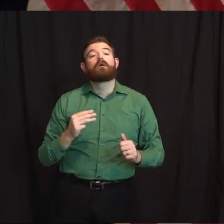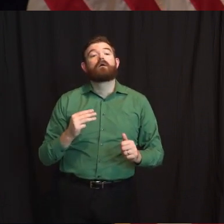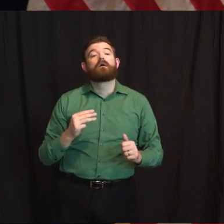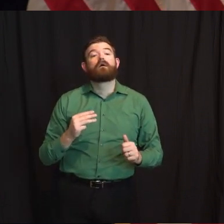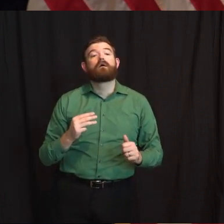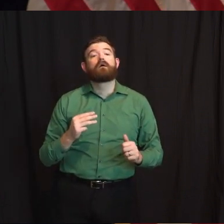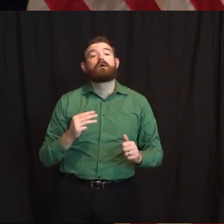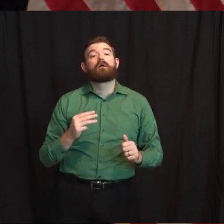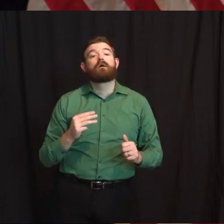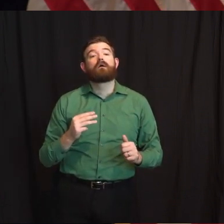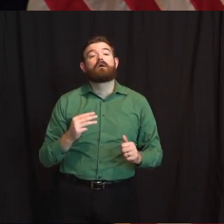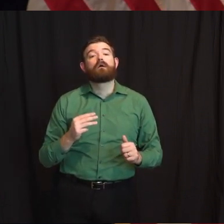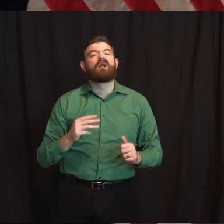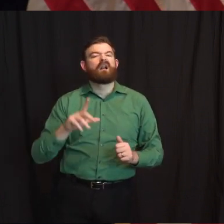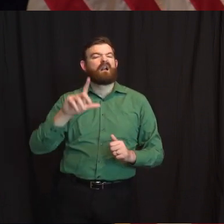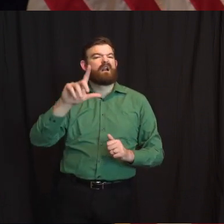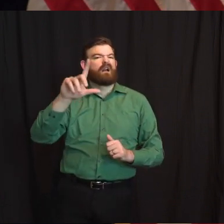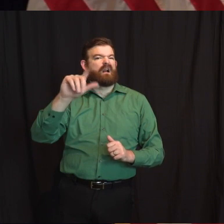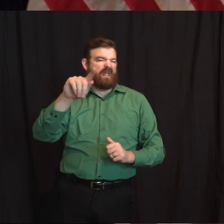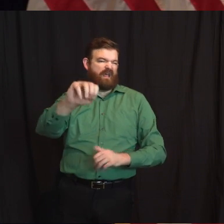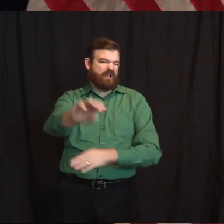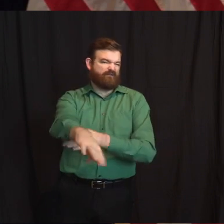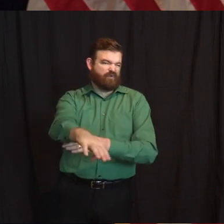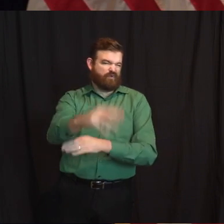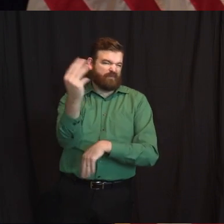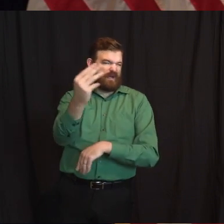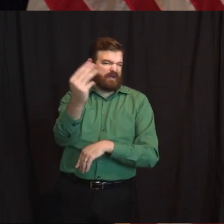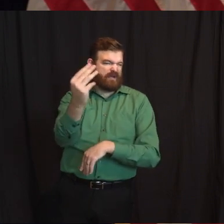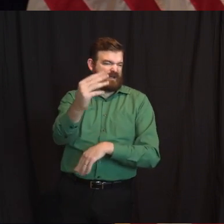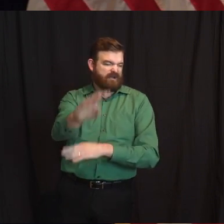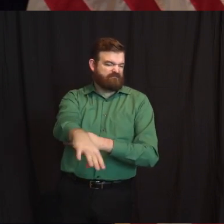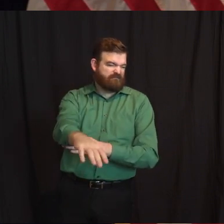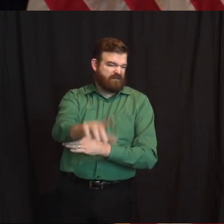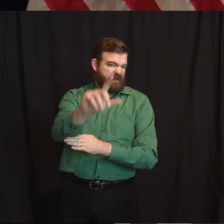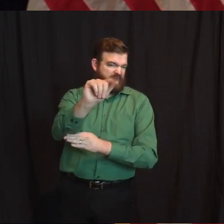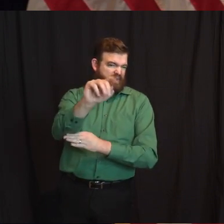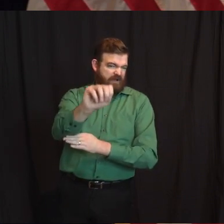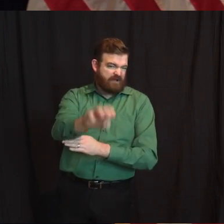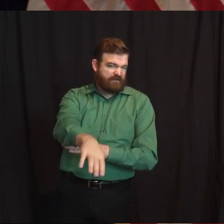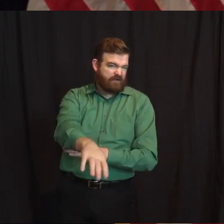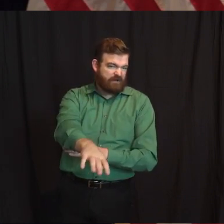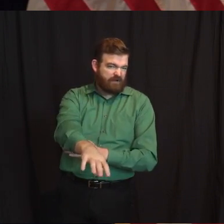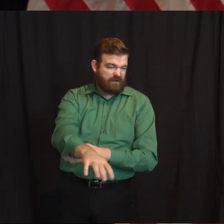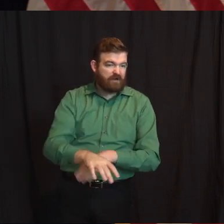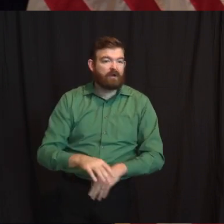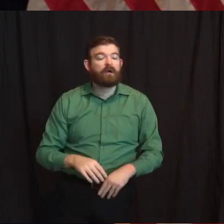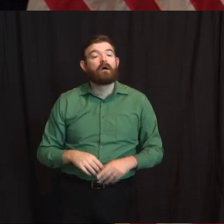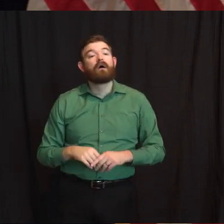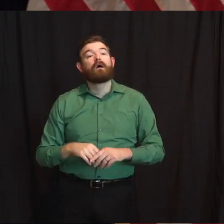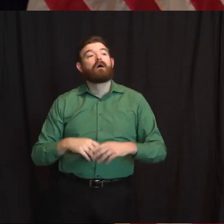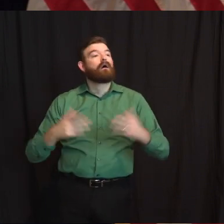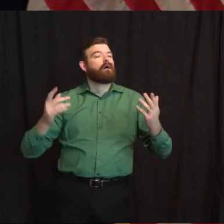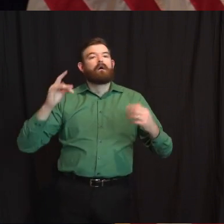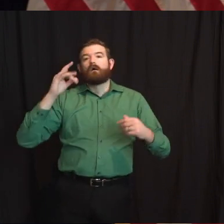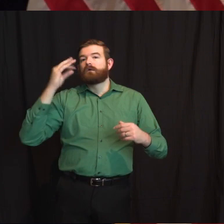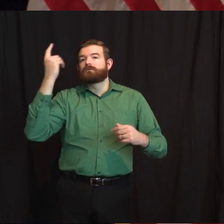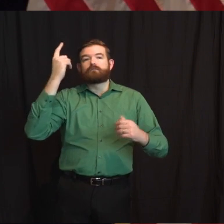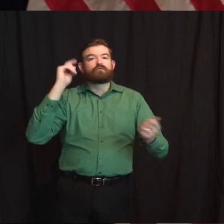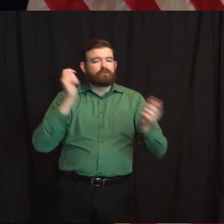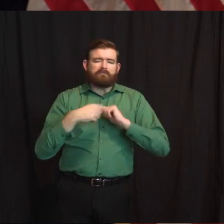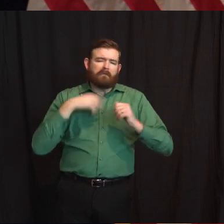afternoon on Monday. So with that, and by the way, if things change tomorrow, we'll come back to you. Brent, good